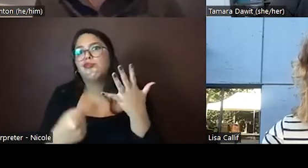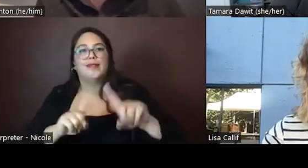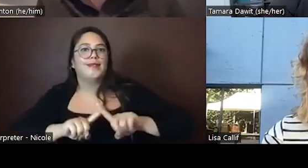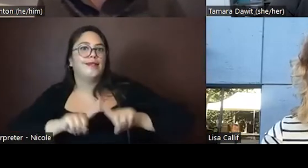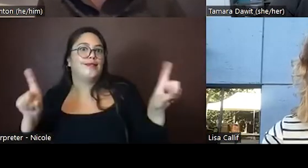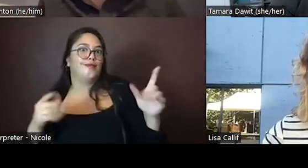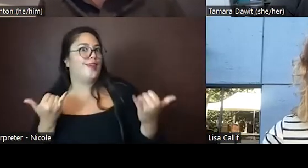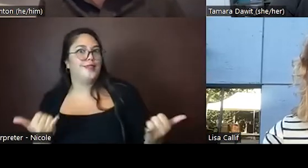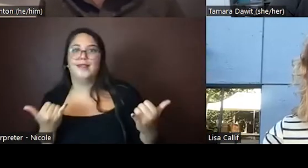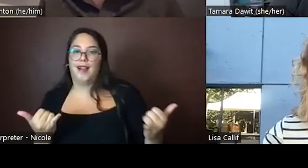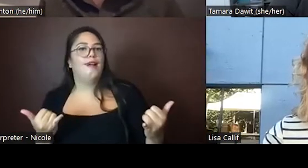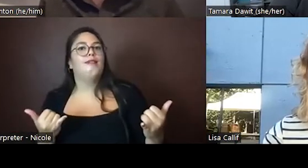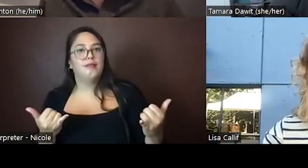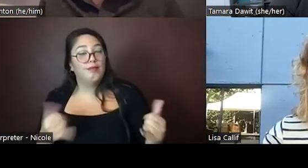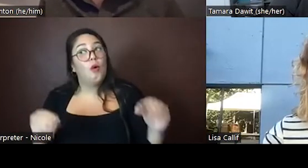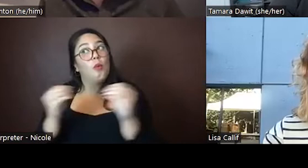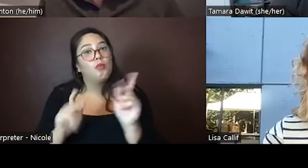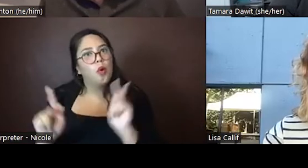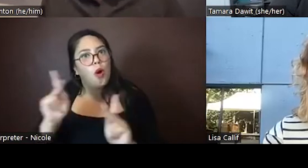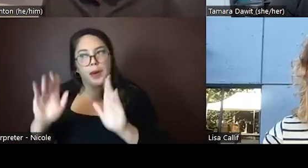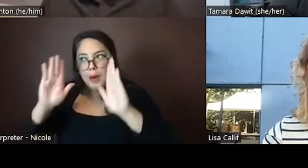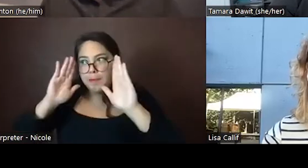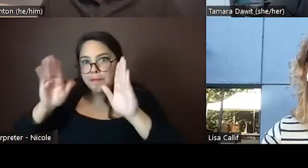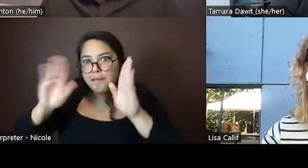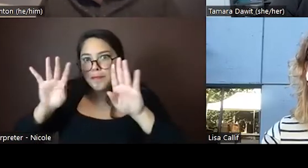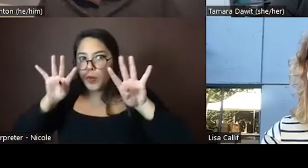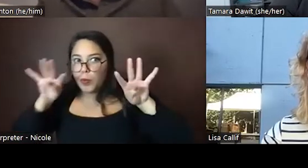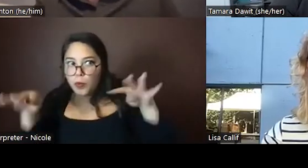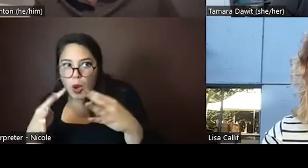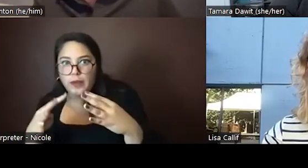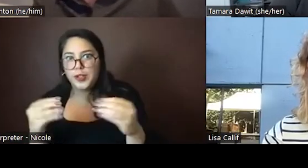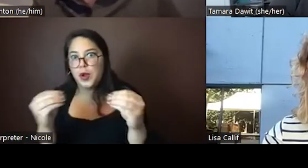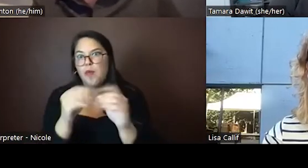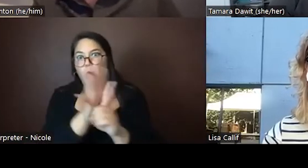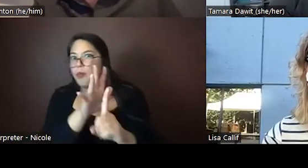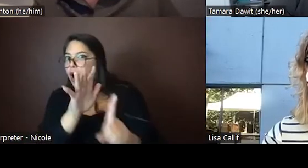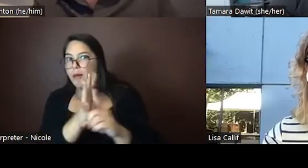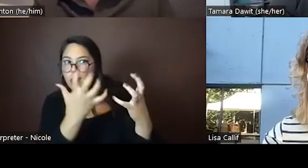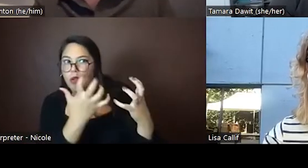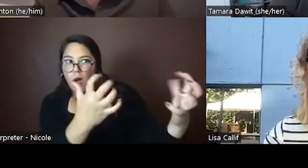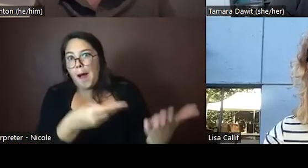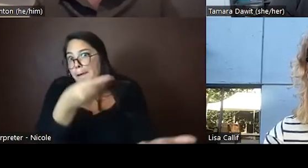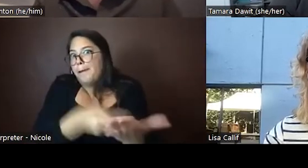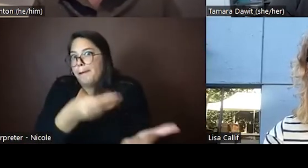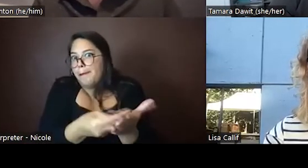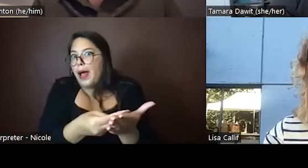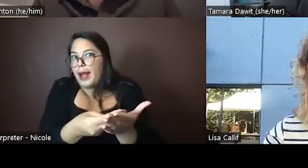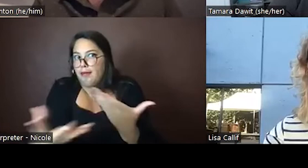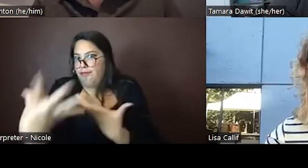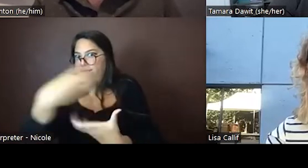a different landscape. And there's more eyeballs, there's more popularity, and there's just more money involved. Do you